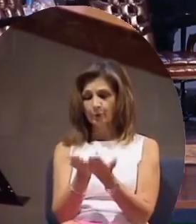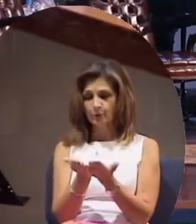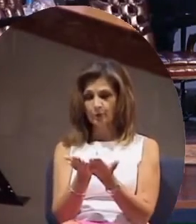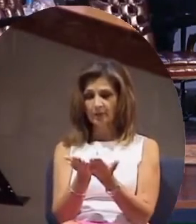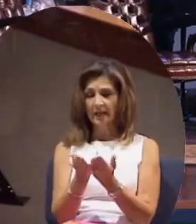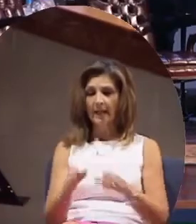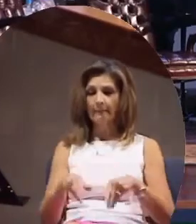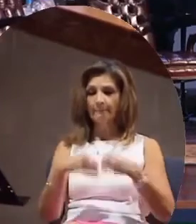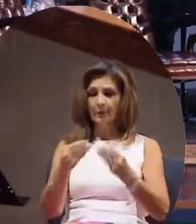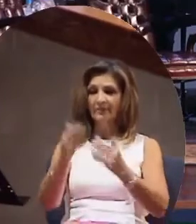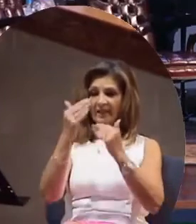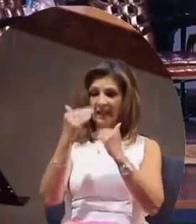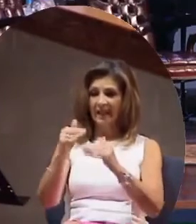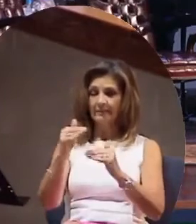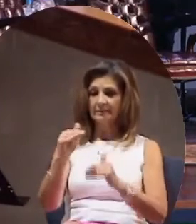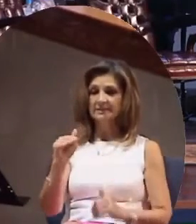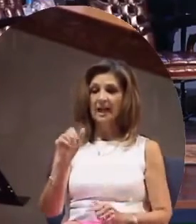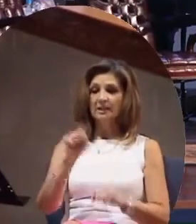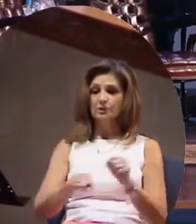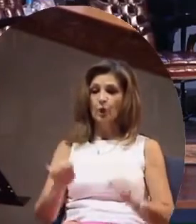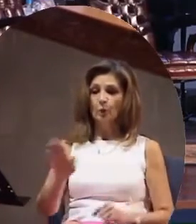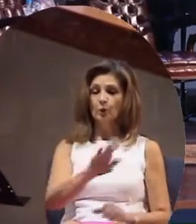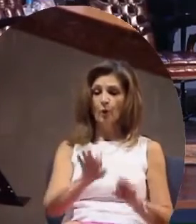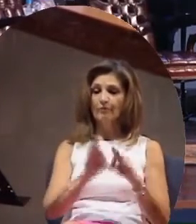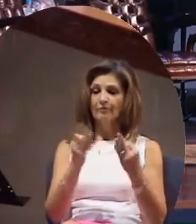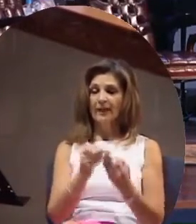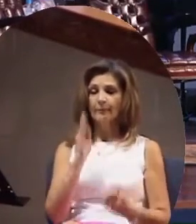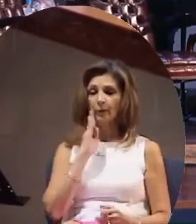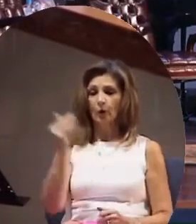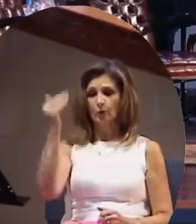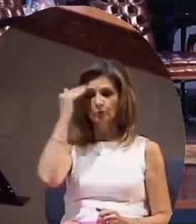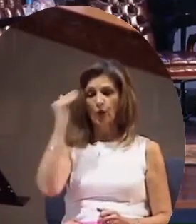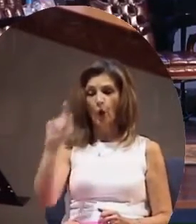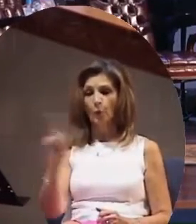back where at least your family will know where the boundaries are.